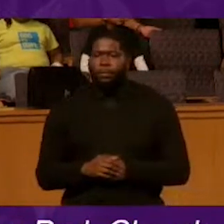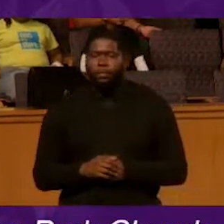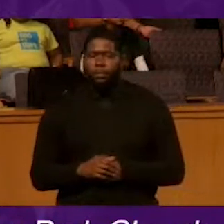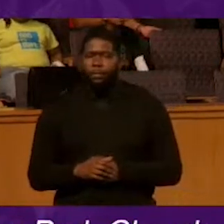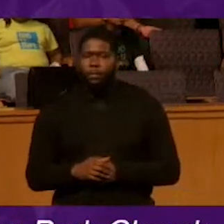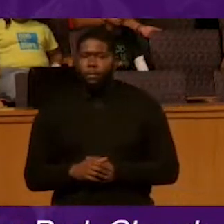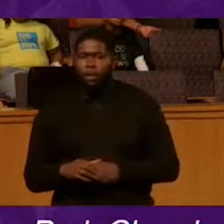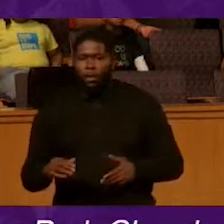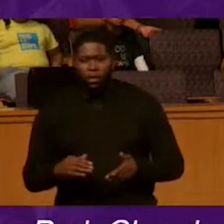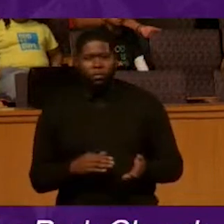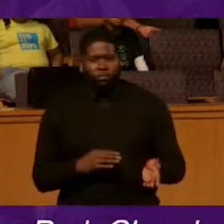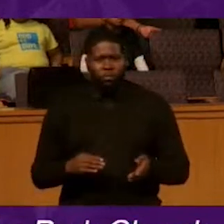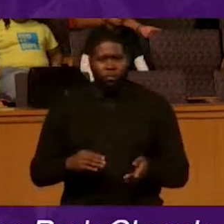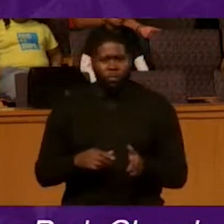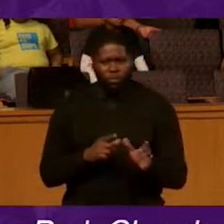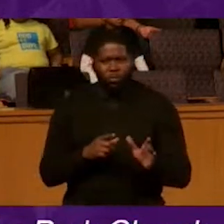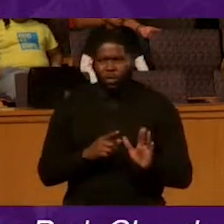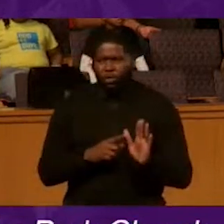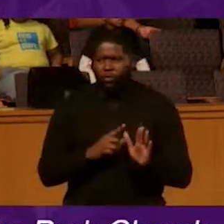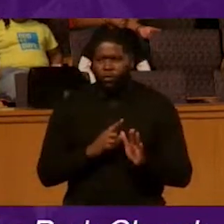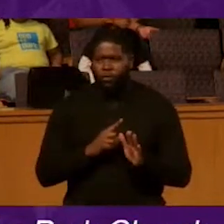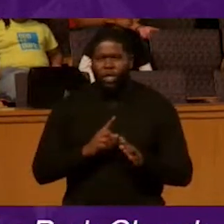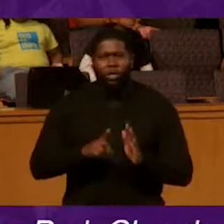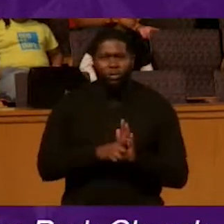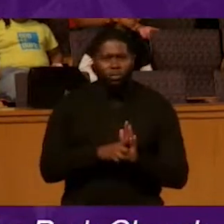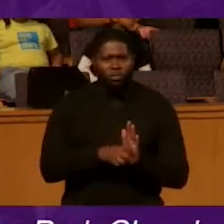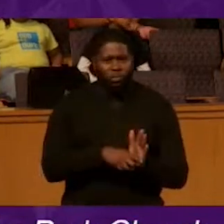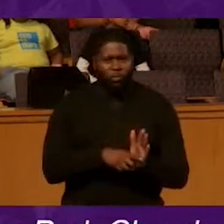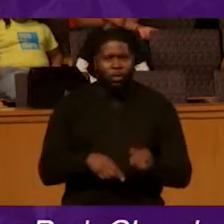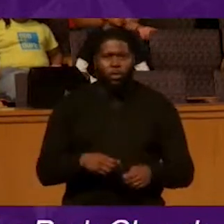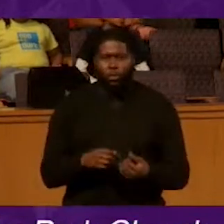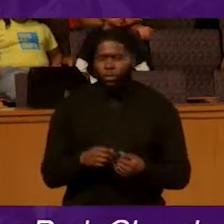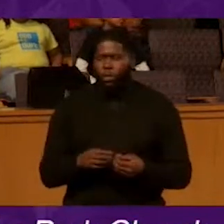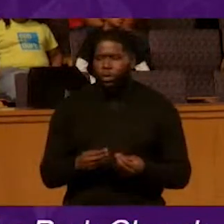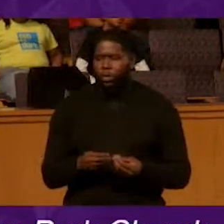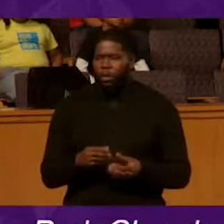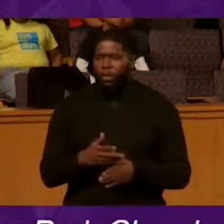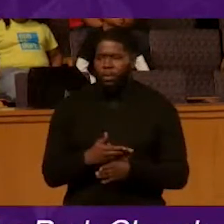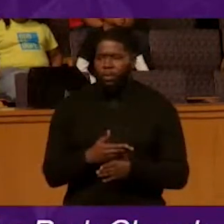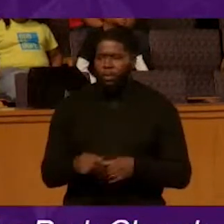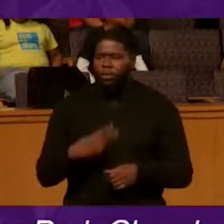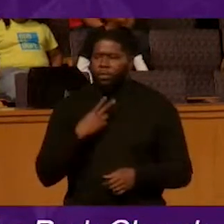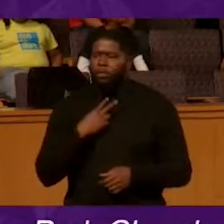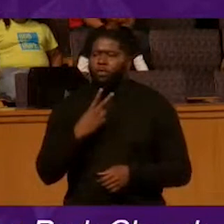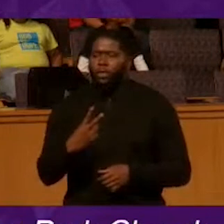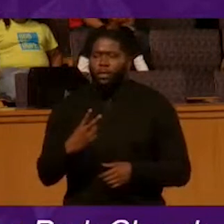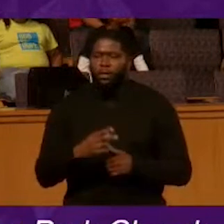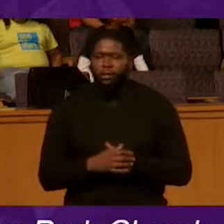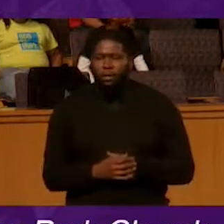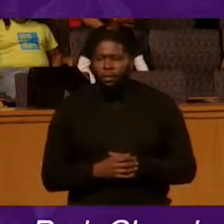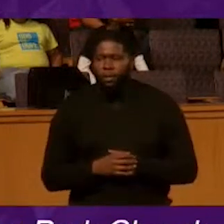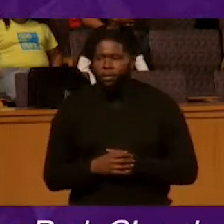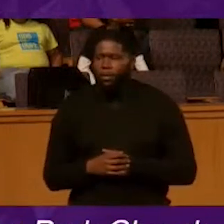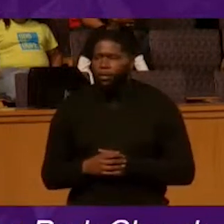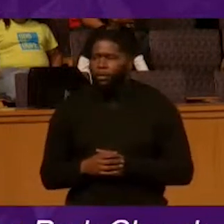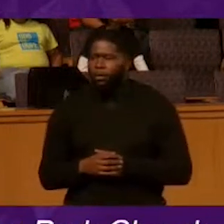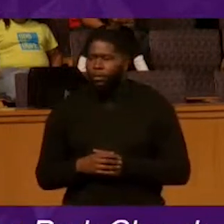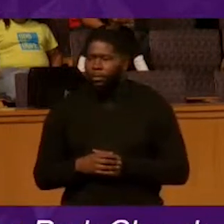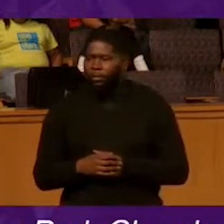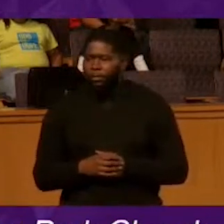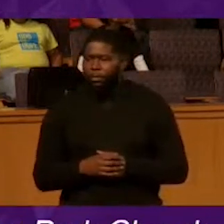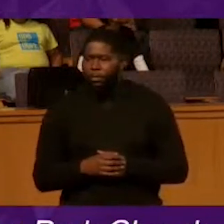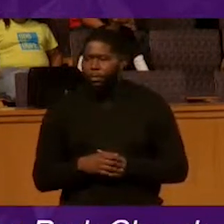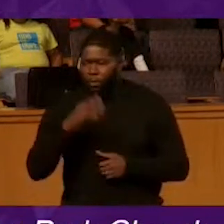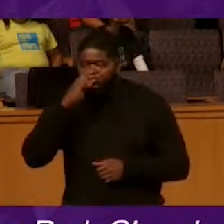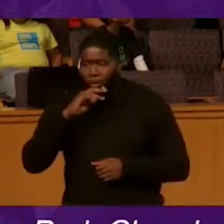Ford Road campus. And this is an opportunity for you to share your voice, but also to have some fun at the same